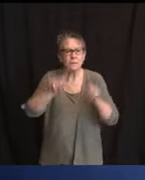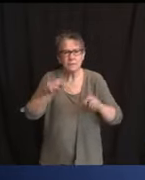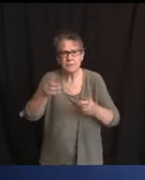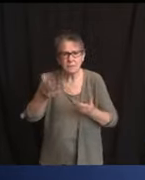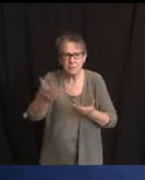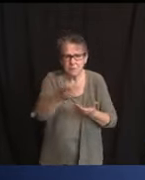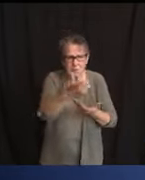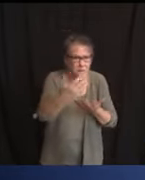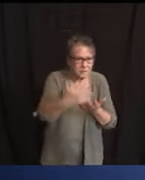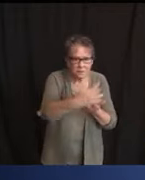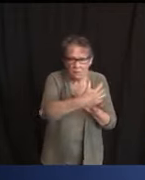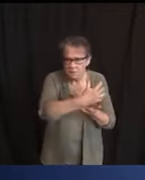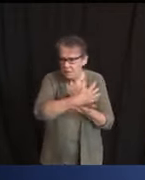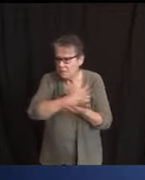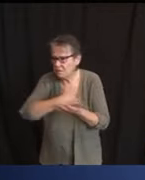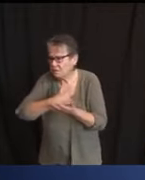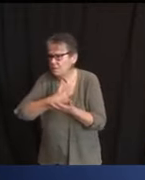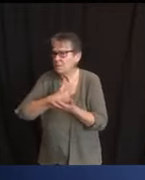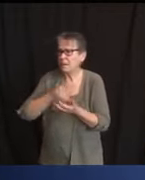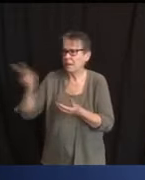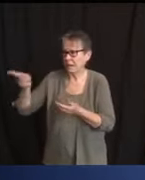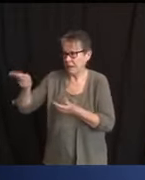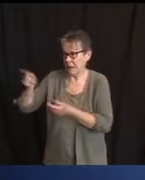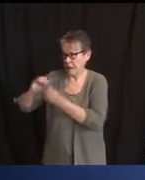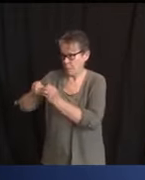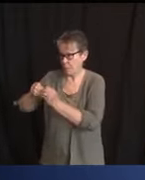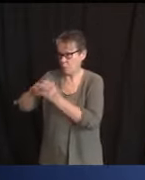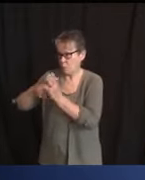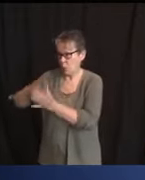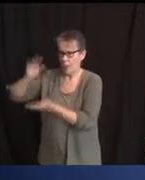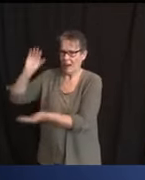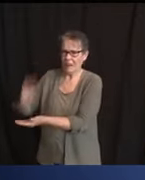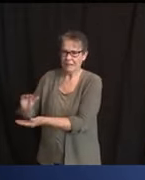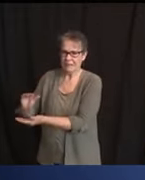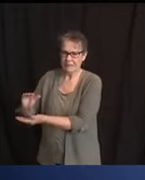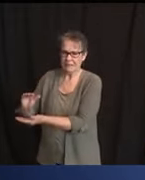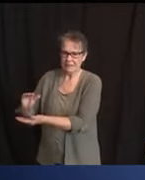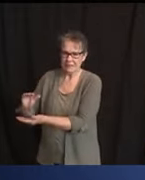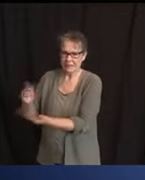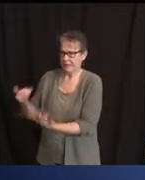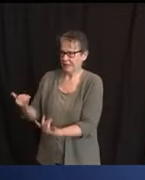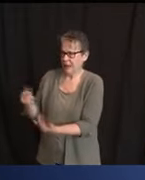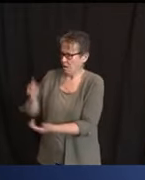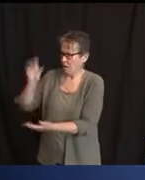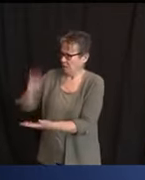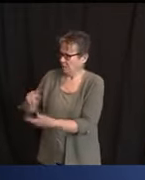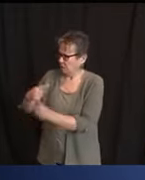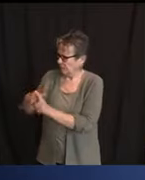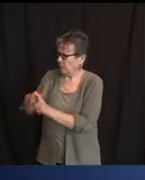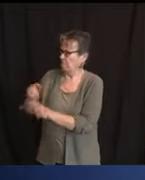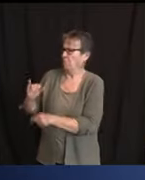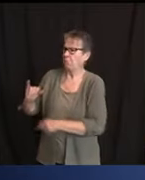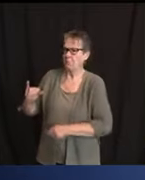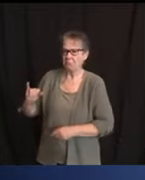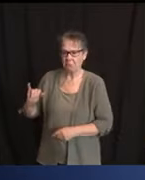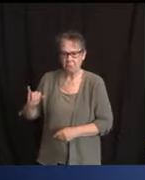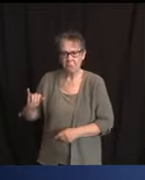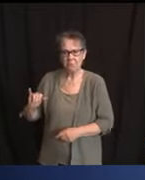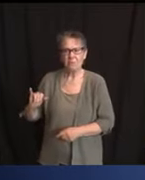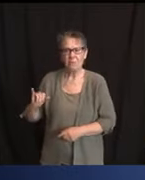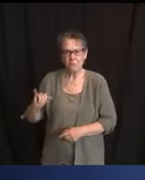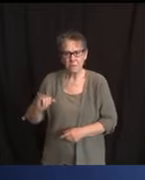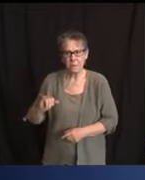negatives, and literally at this point we get results from over 100 laboratories, again from over 100 laboratories when it comes to this. As you can imagine, it's hard to know